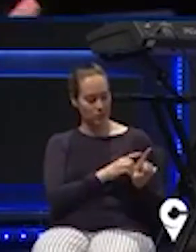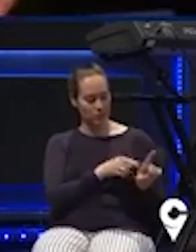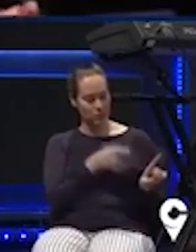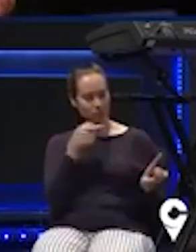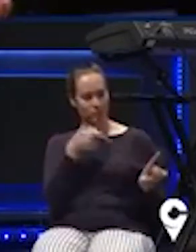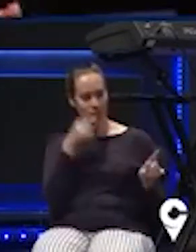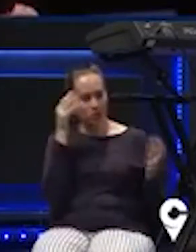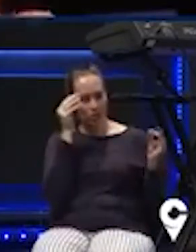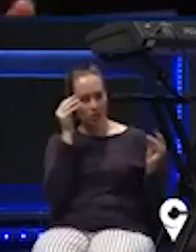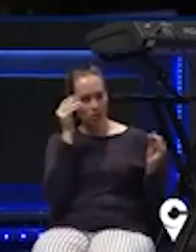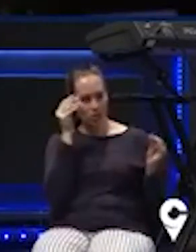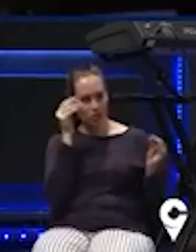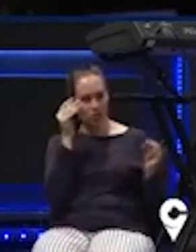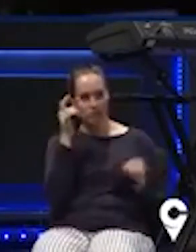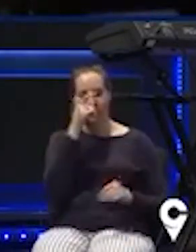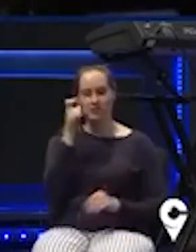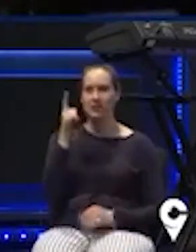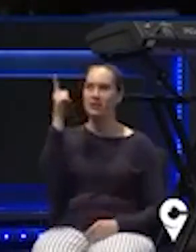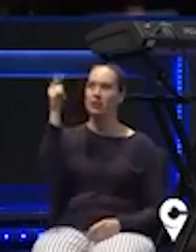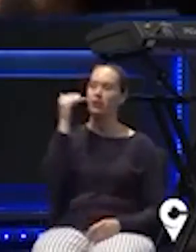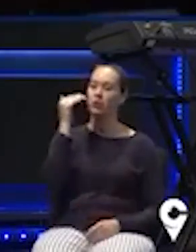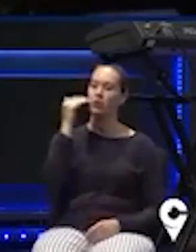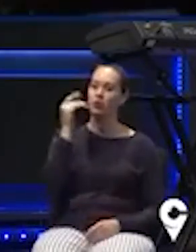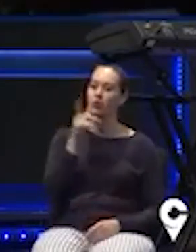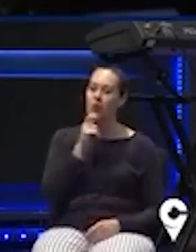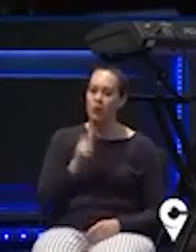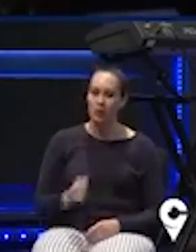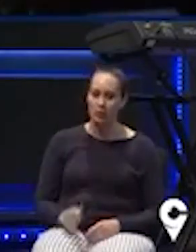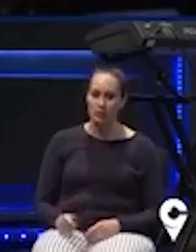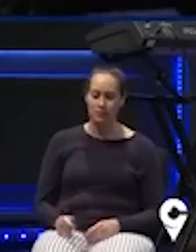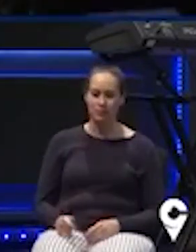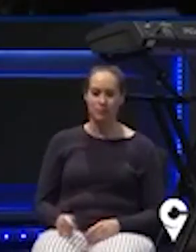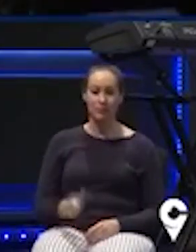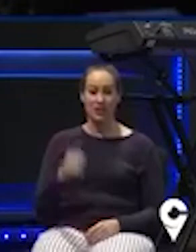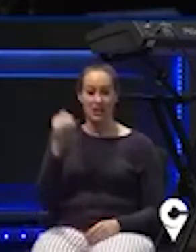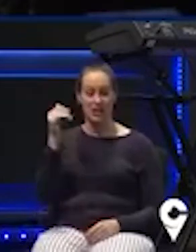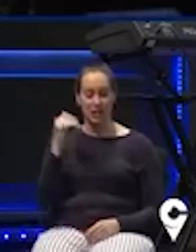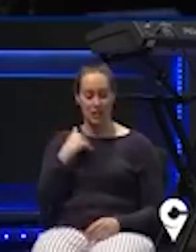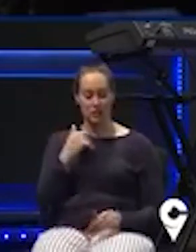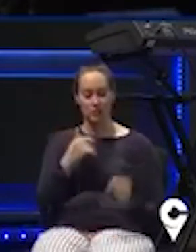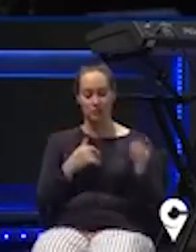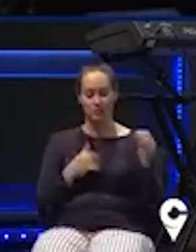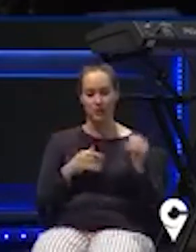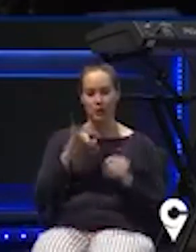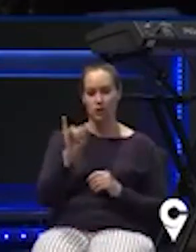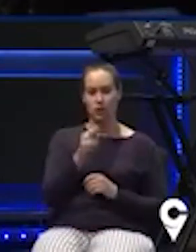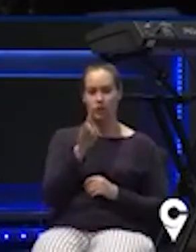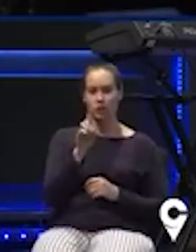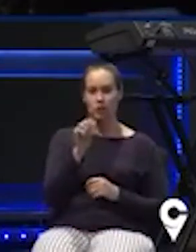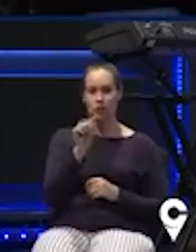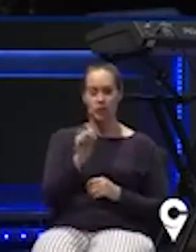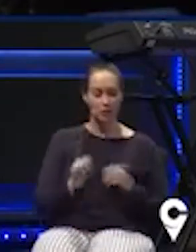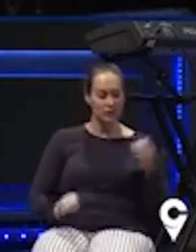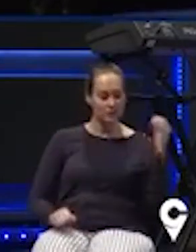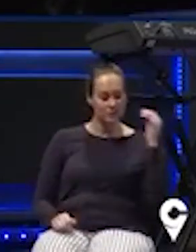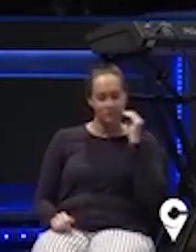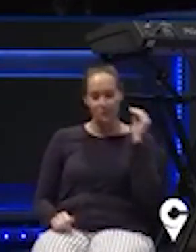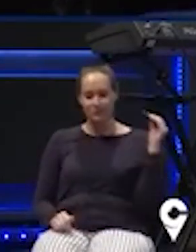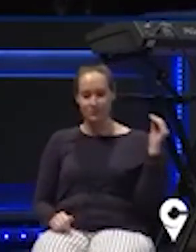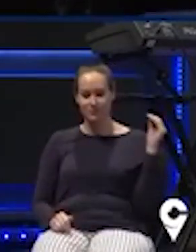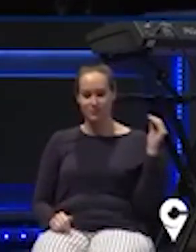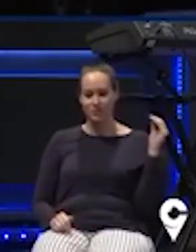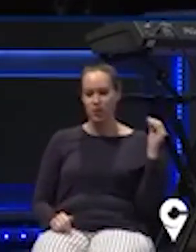could withstand and endure the kiss of Judas because he knew Jesus was the one who would stick closer than a brother. He could withstand